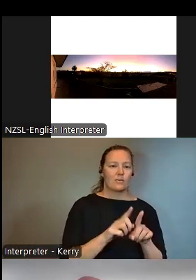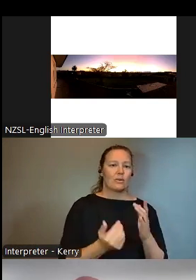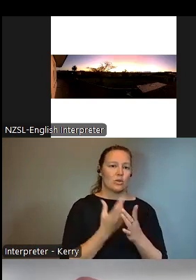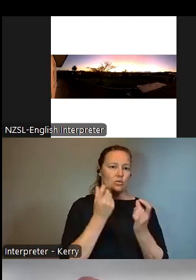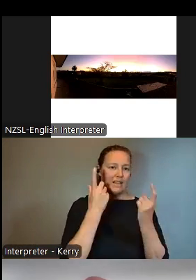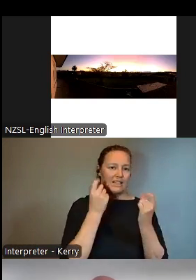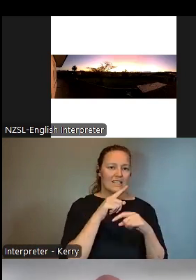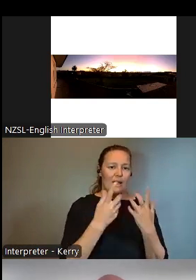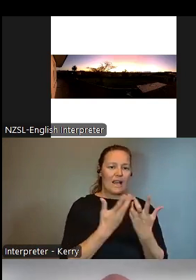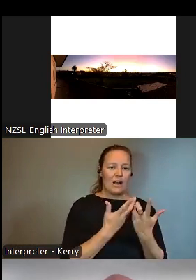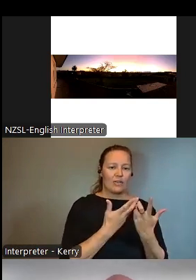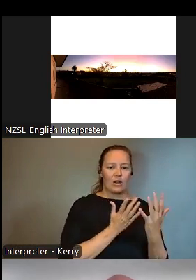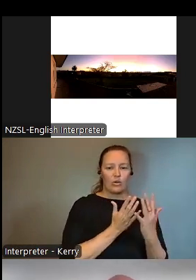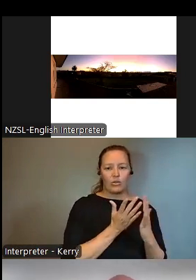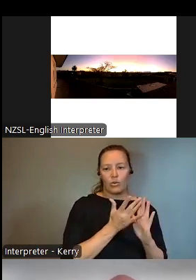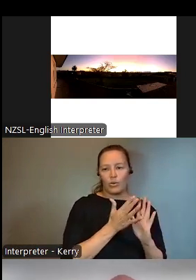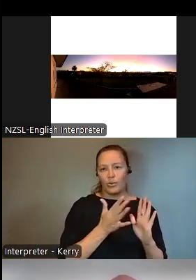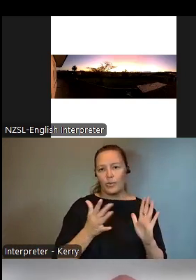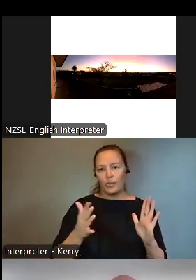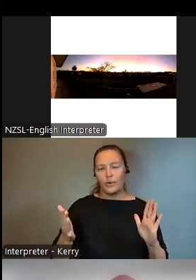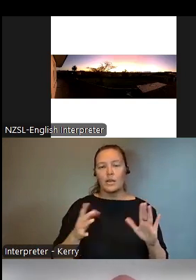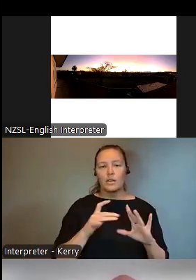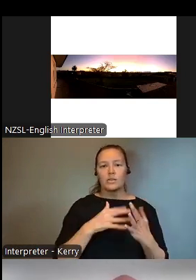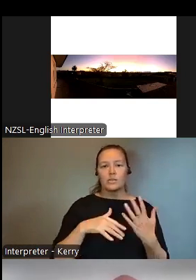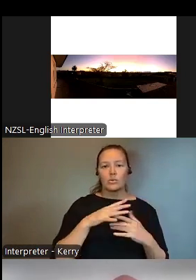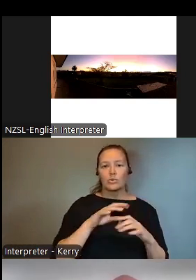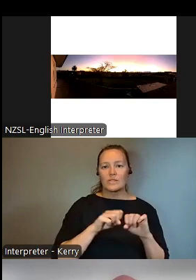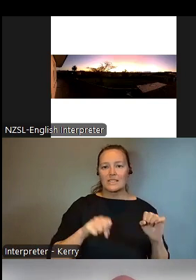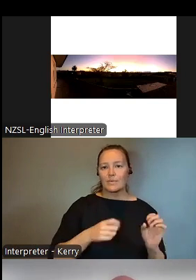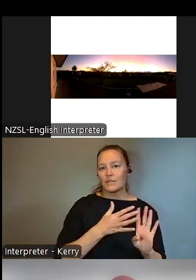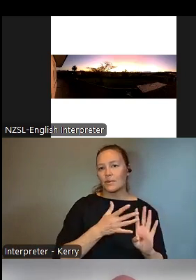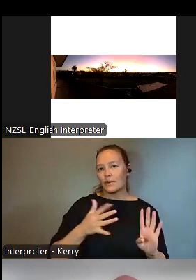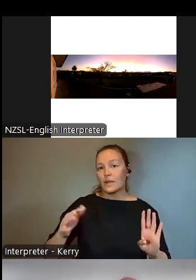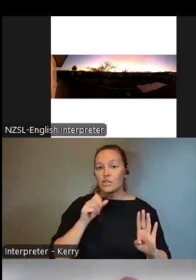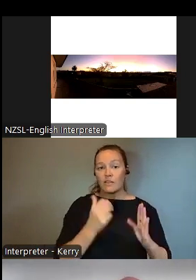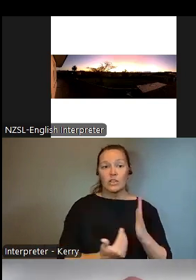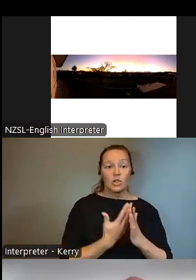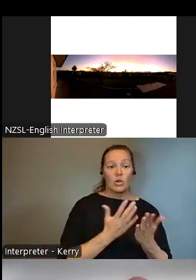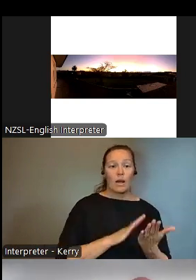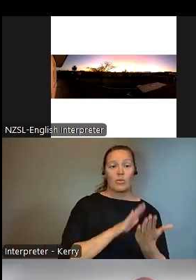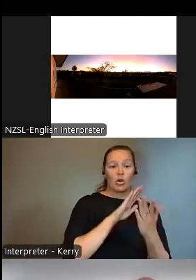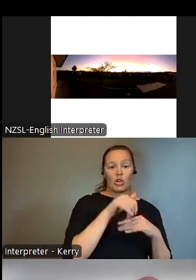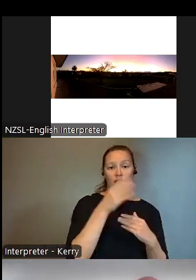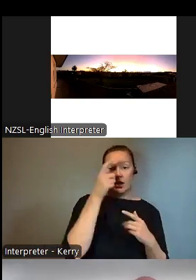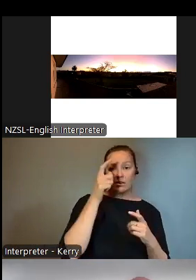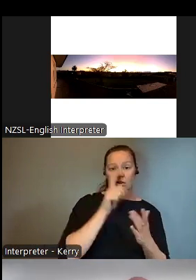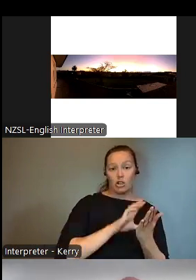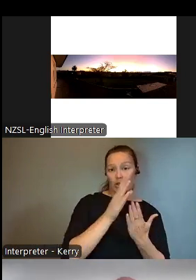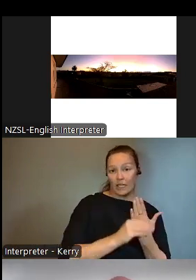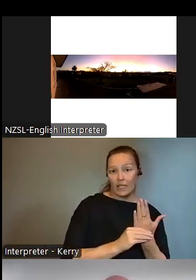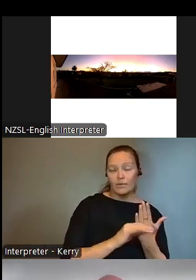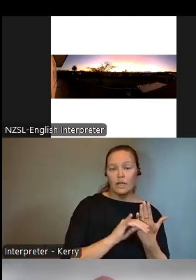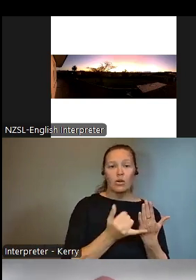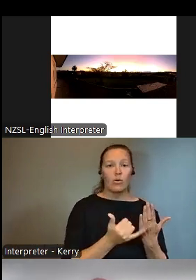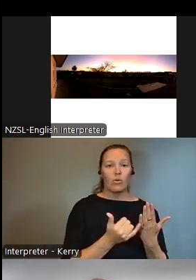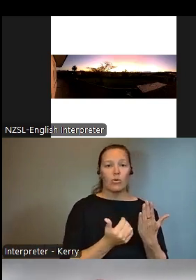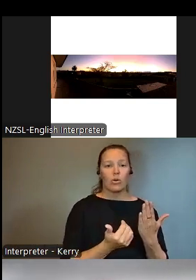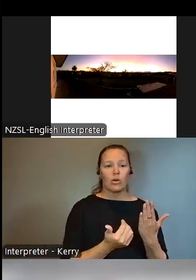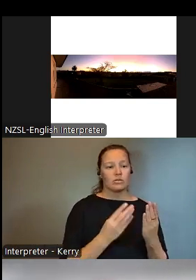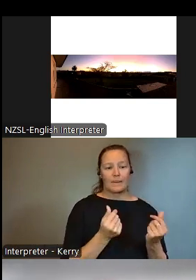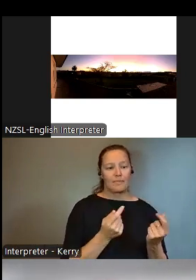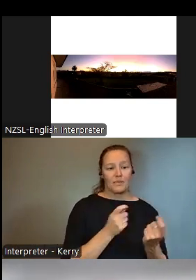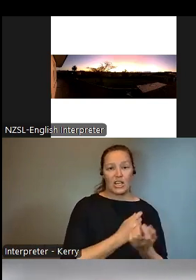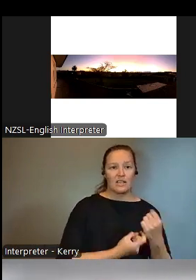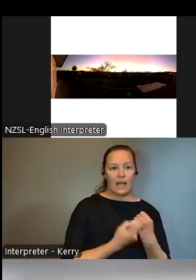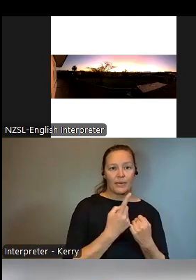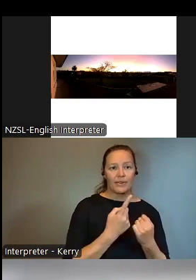move through social systems. So when a new approach to curriculum or some kind of change emerges